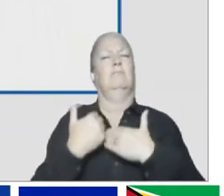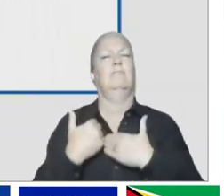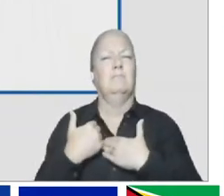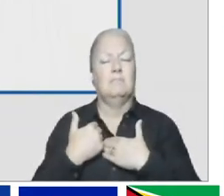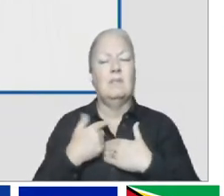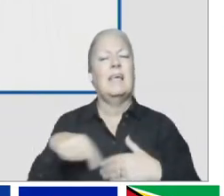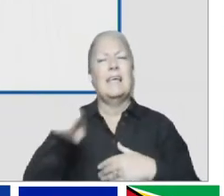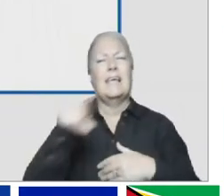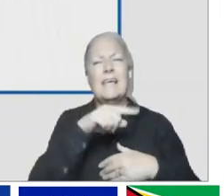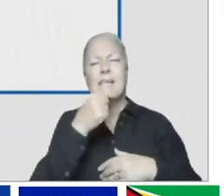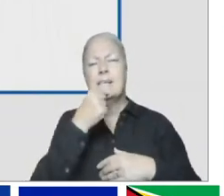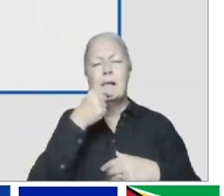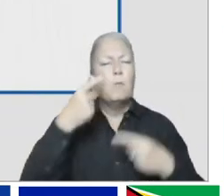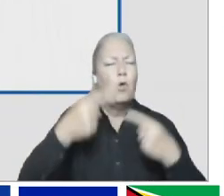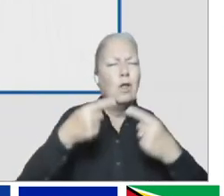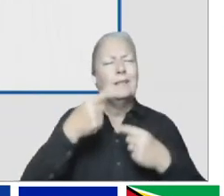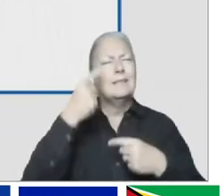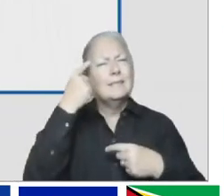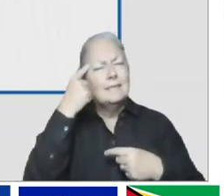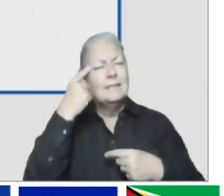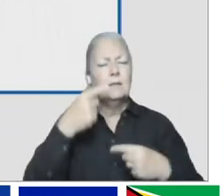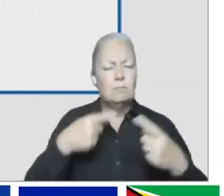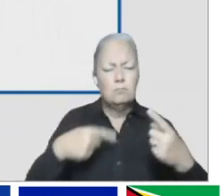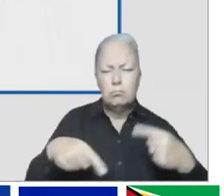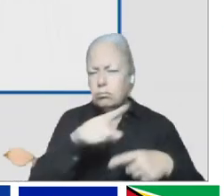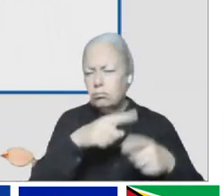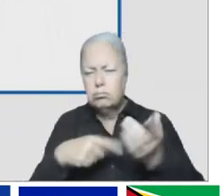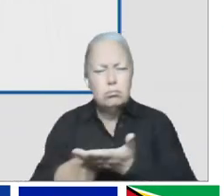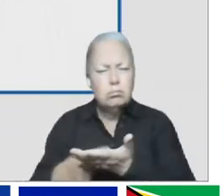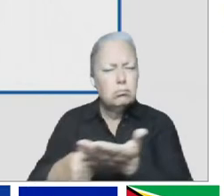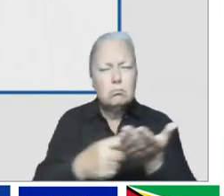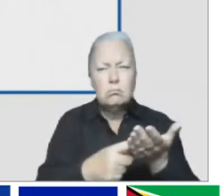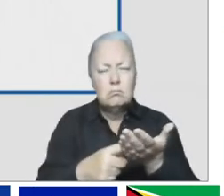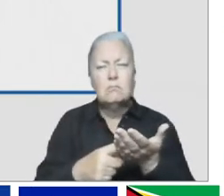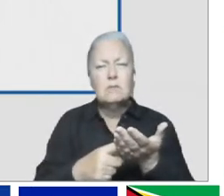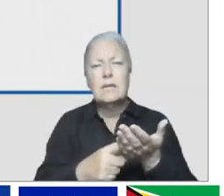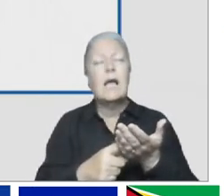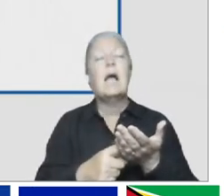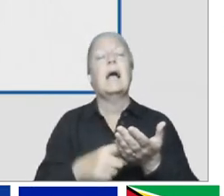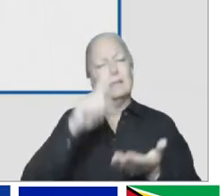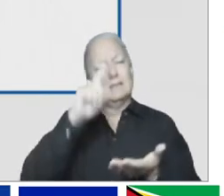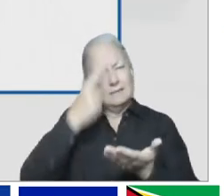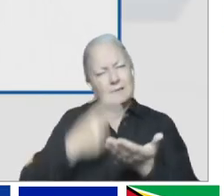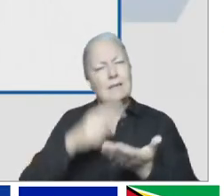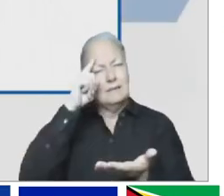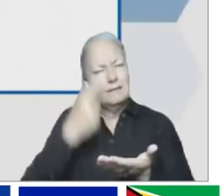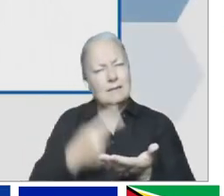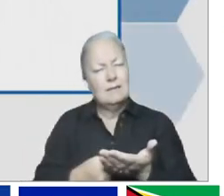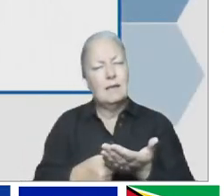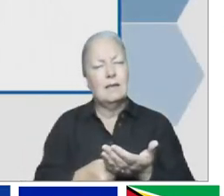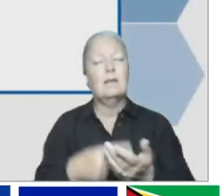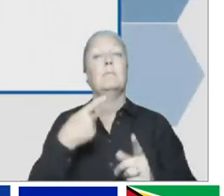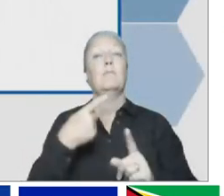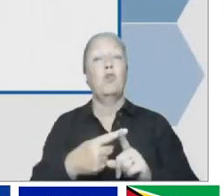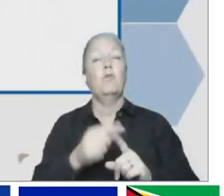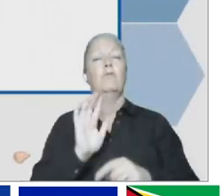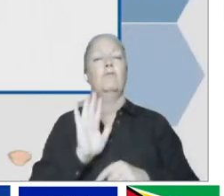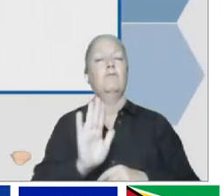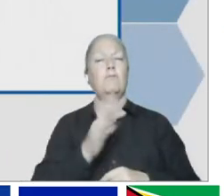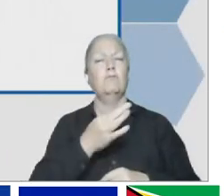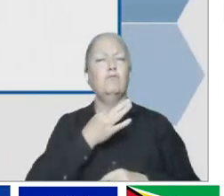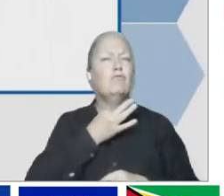arguments. Risks are also systemic and also based on their characteristics. Territories may